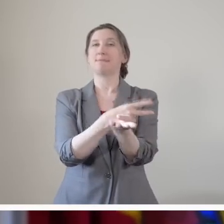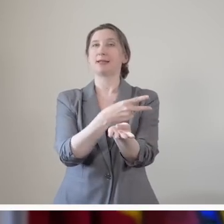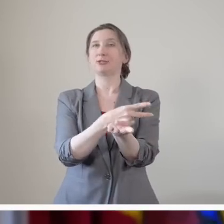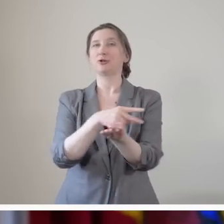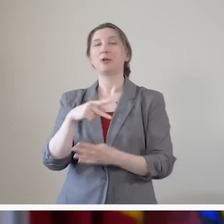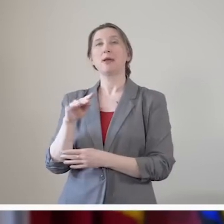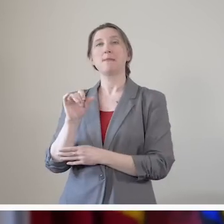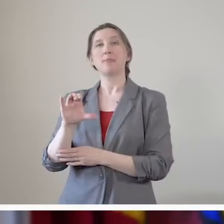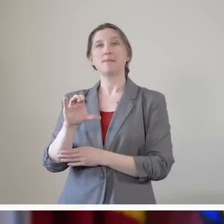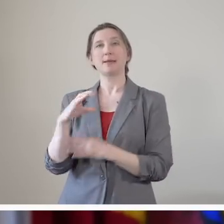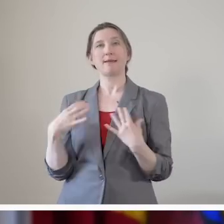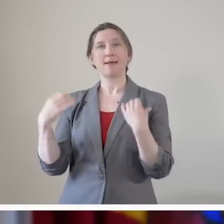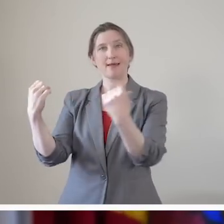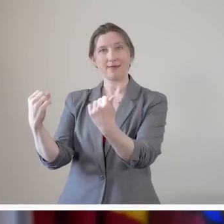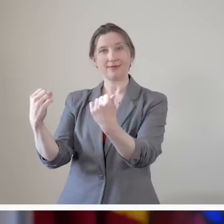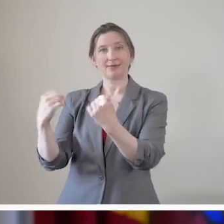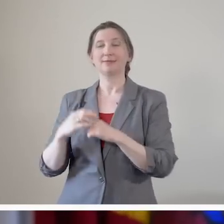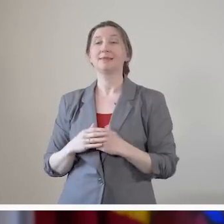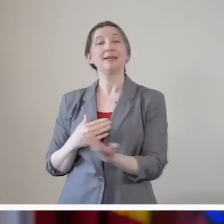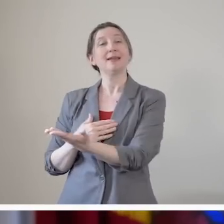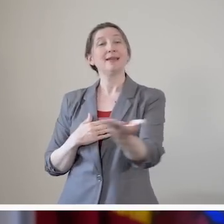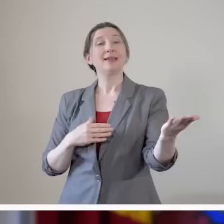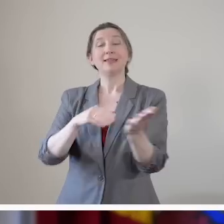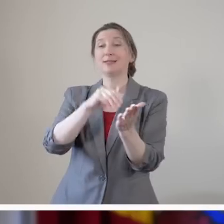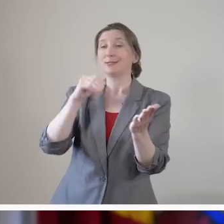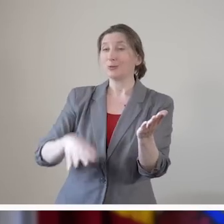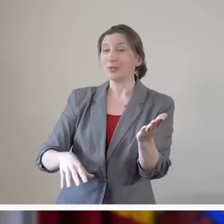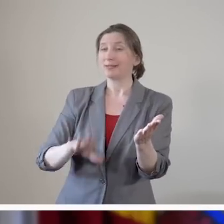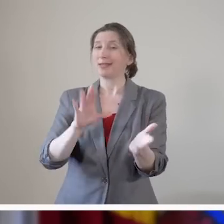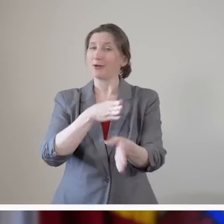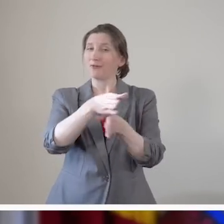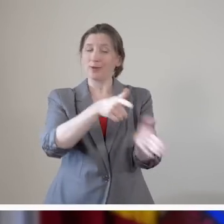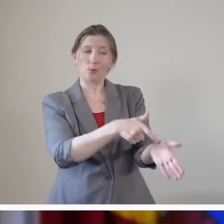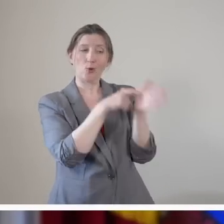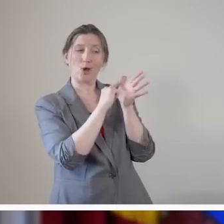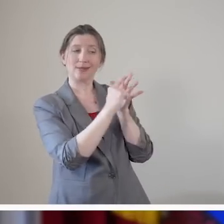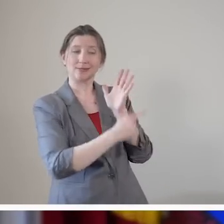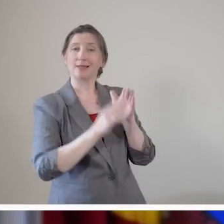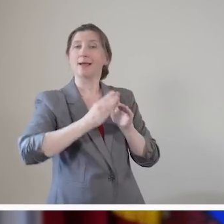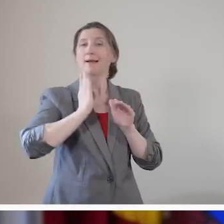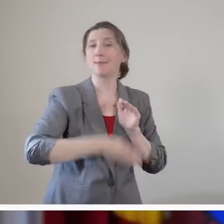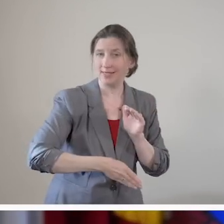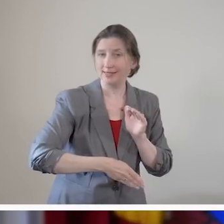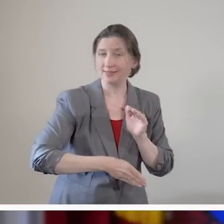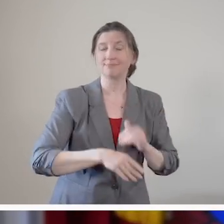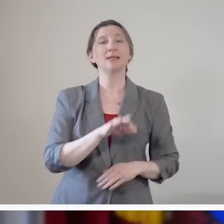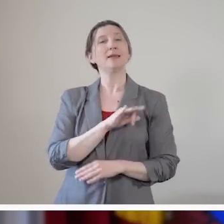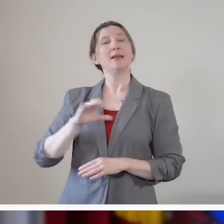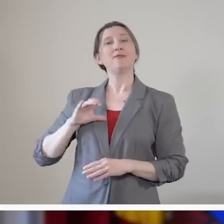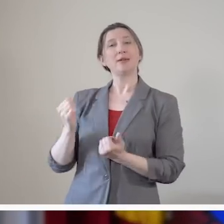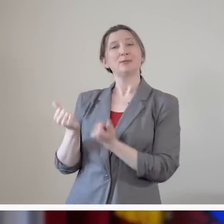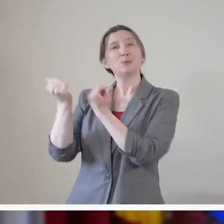Health. These scholars have successfully completed the requirements of their respective course of study. Upon